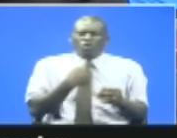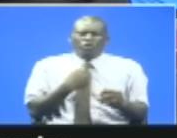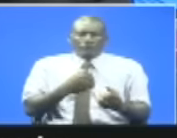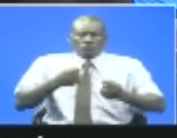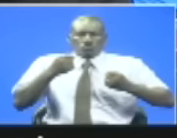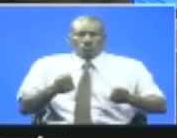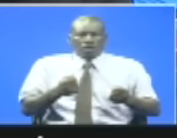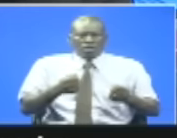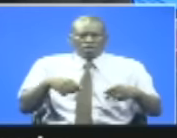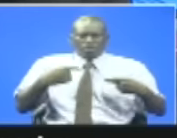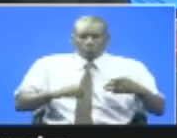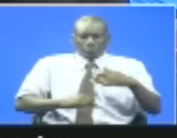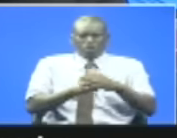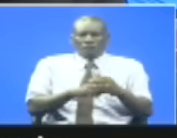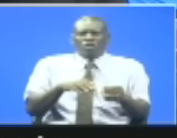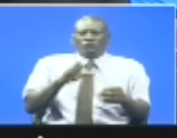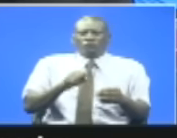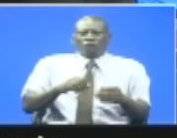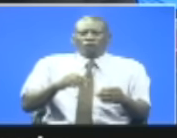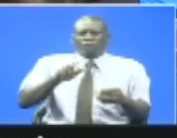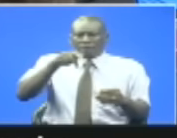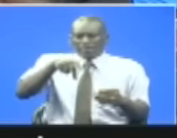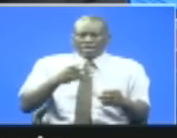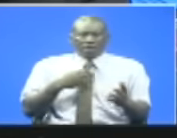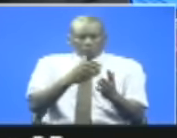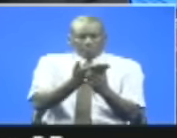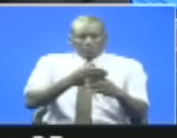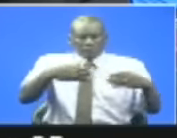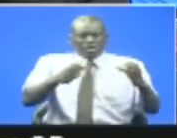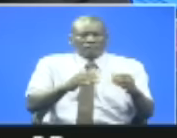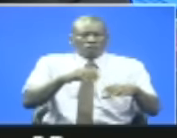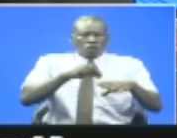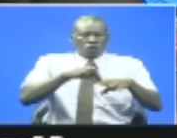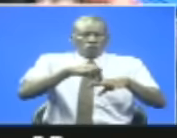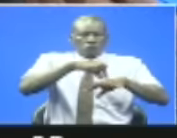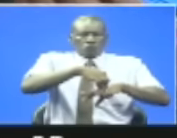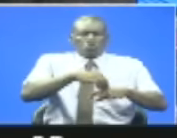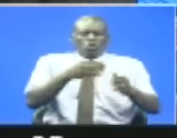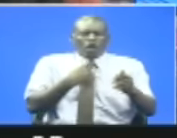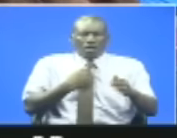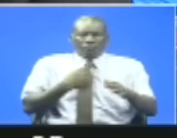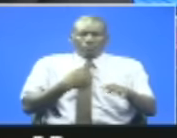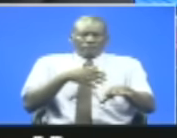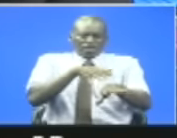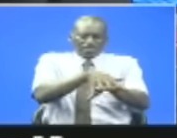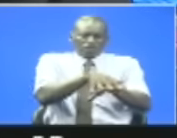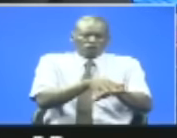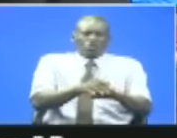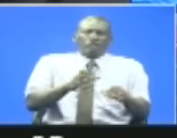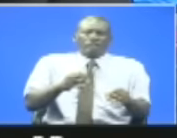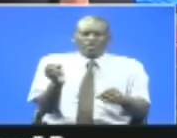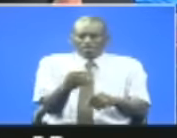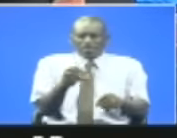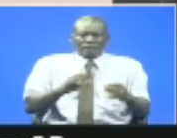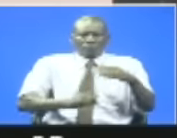constituency? Peter Kenneth has the middle class. Sonko has the grassroots, the Mukuru Kwanjenga. And